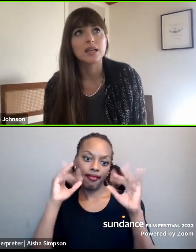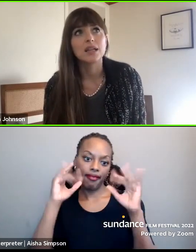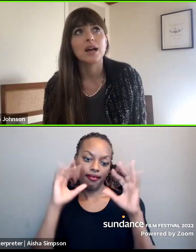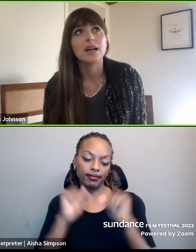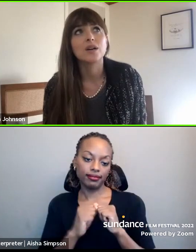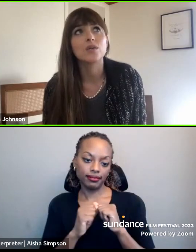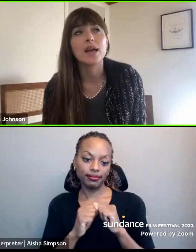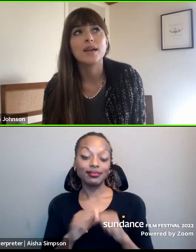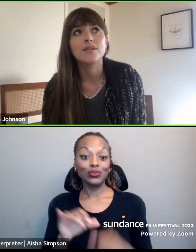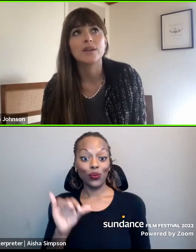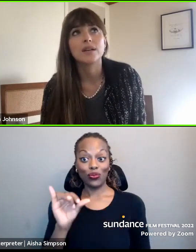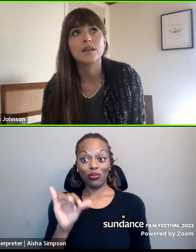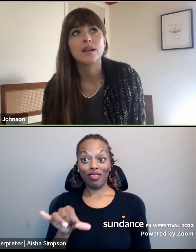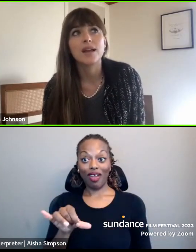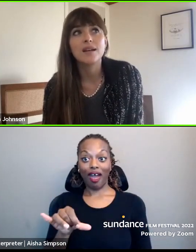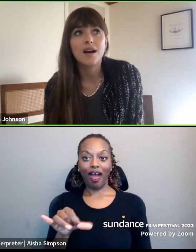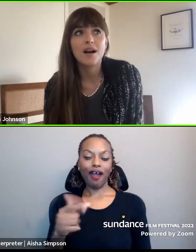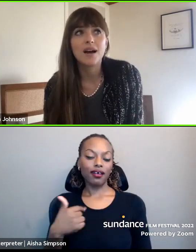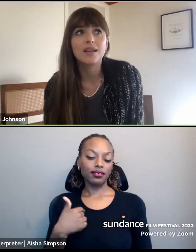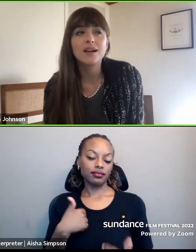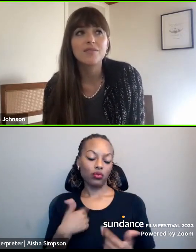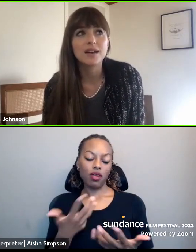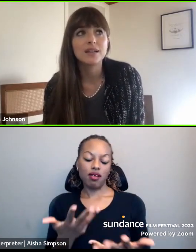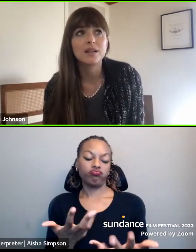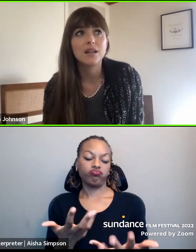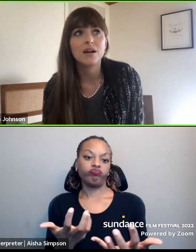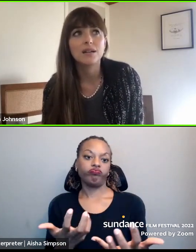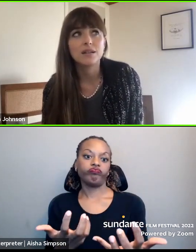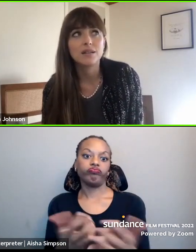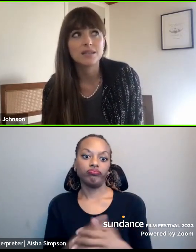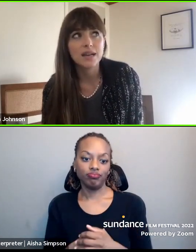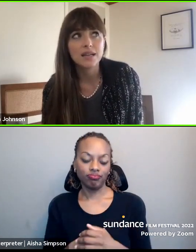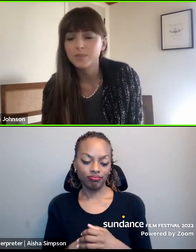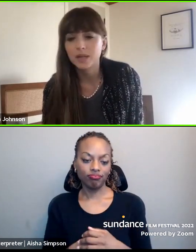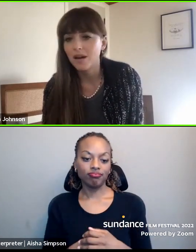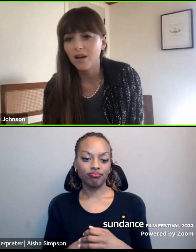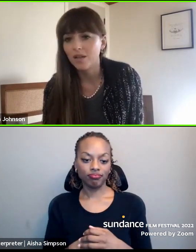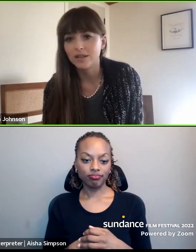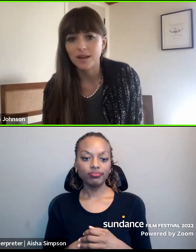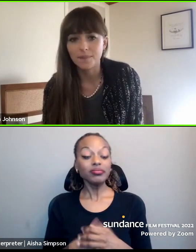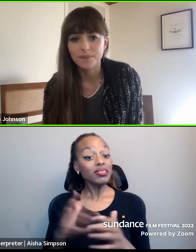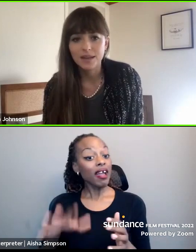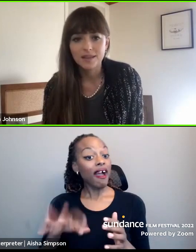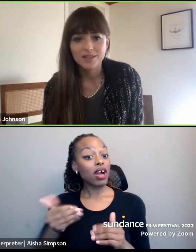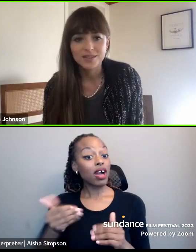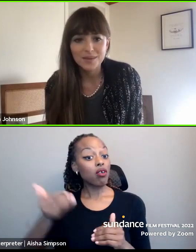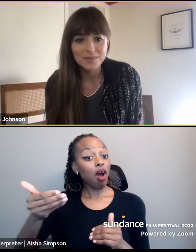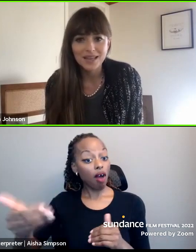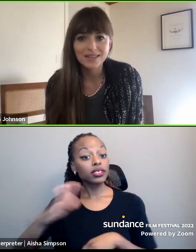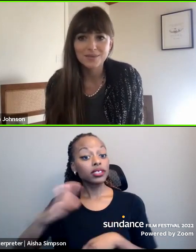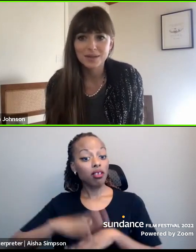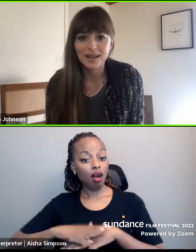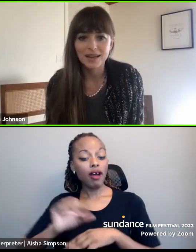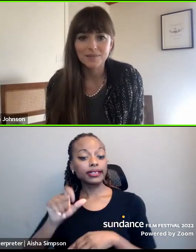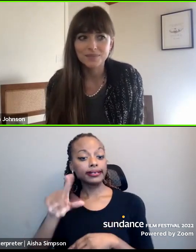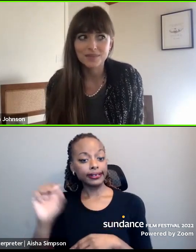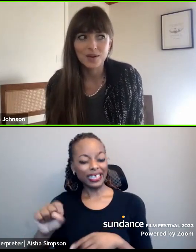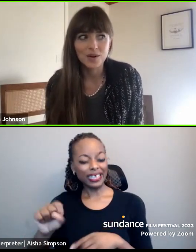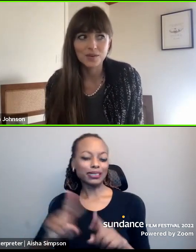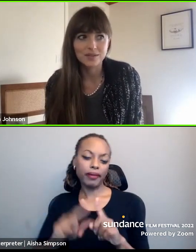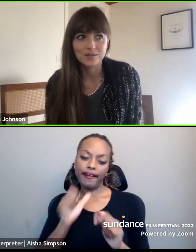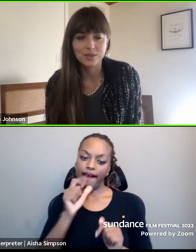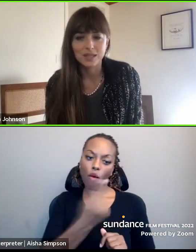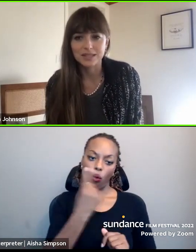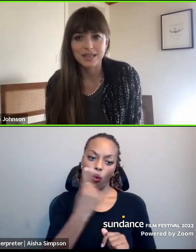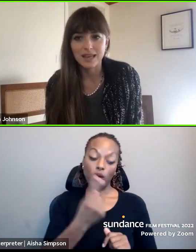is the thing that I crave. And I think I find it a lot on sets, but not all the time. There's some sets where like